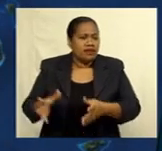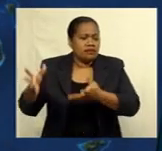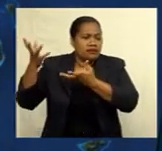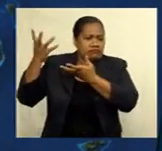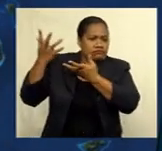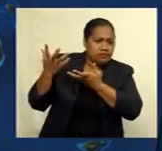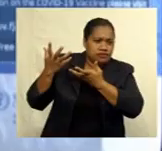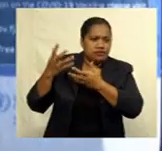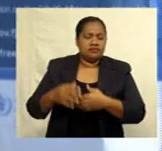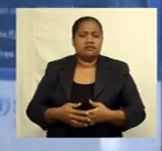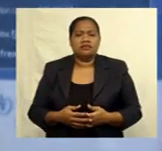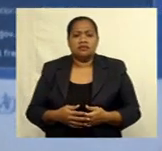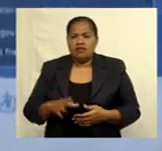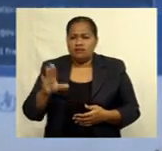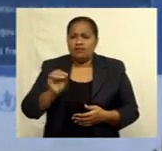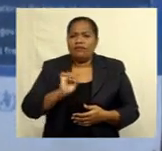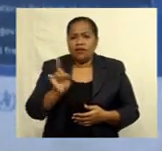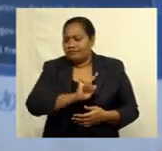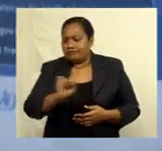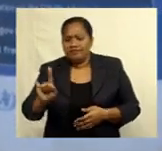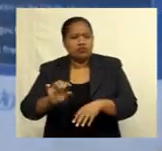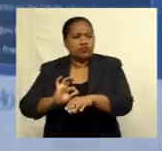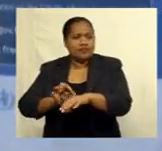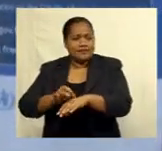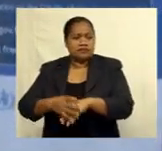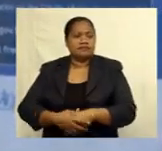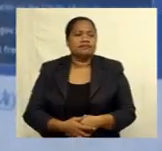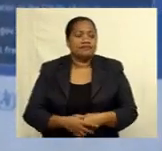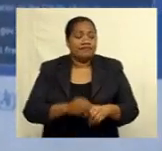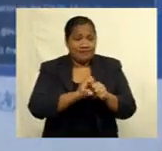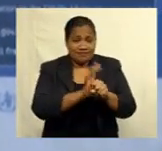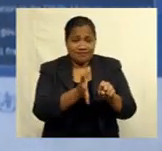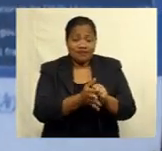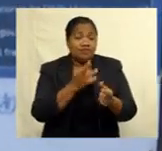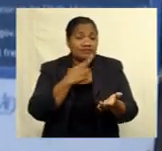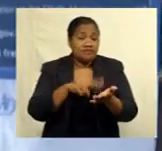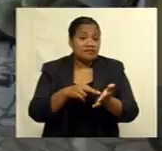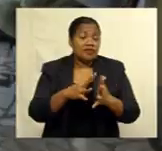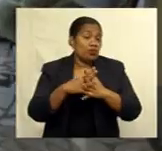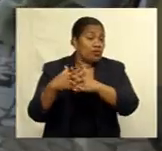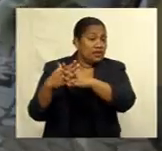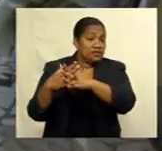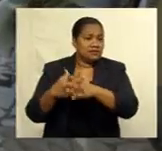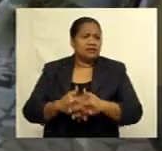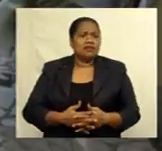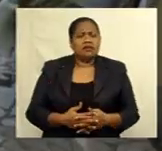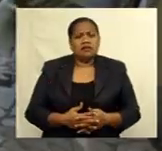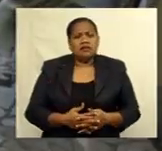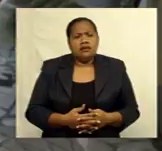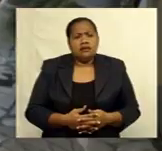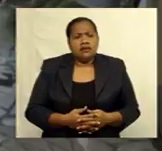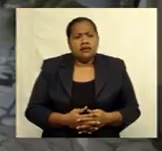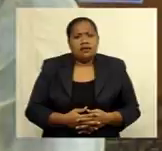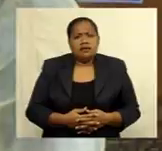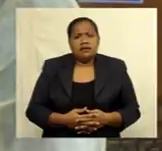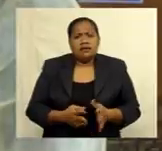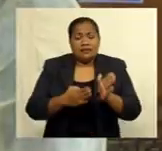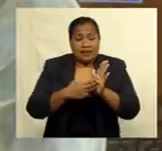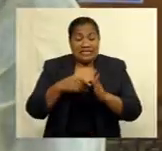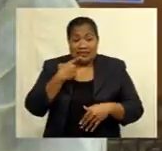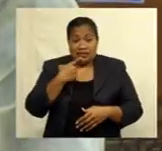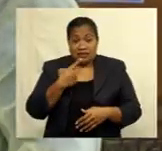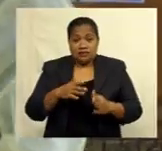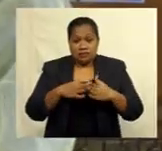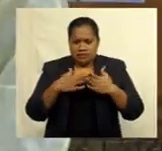the hospitals. As the number of COVID-19 cases recorded in the Western Division surges, Martin says they are now